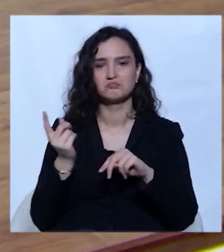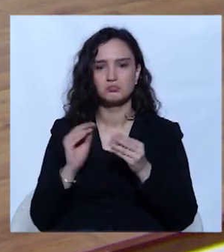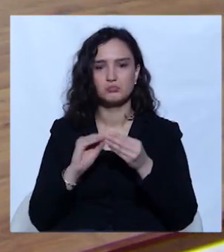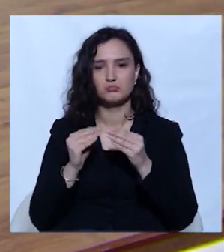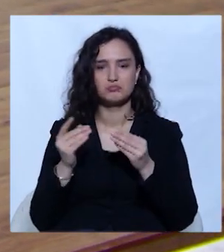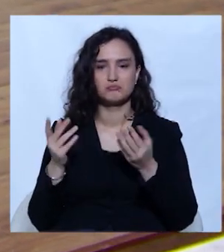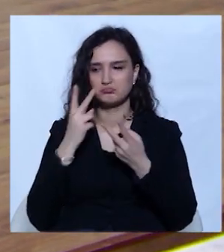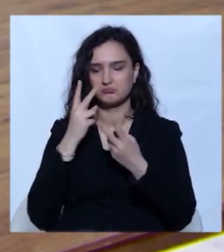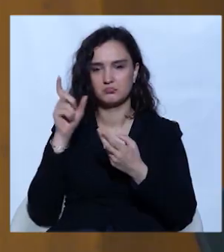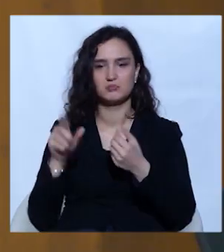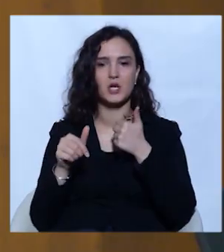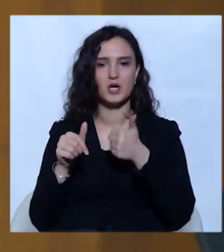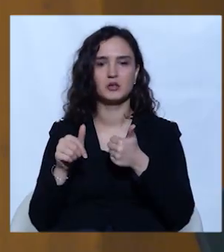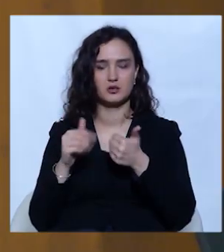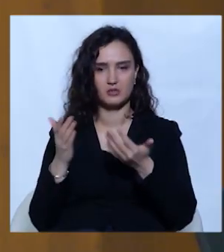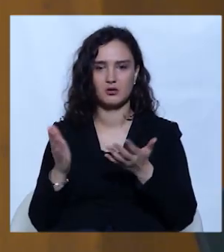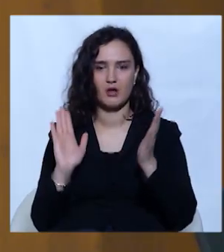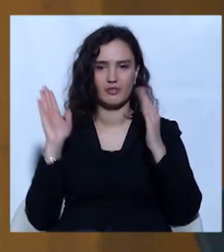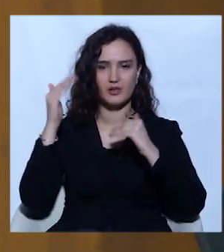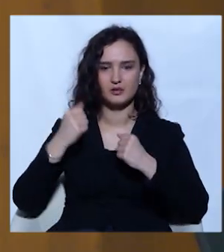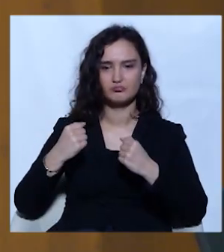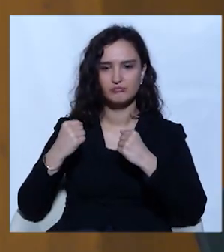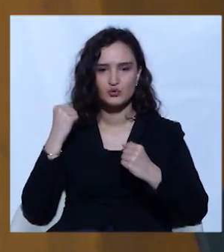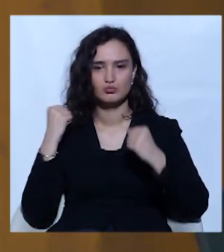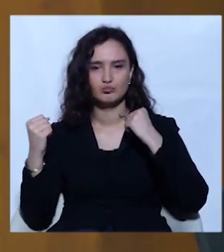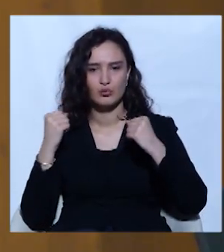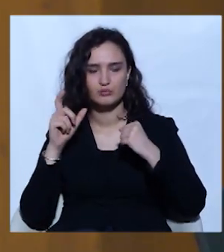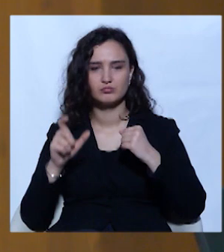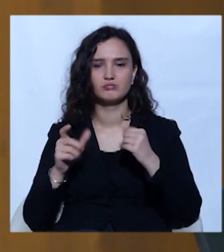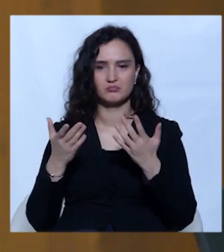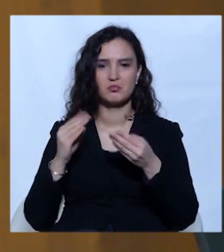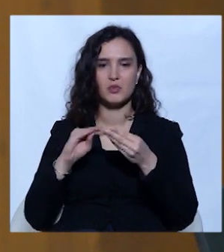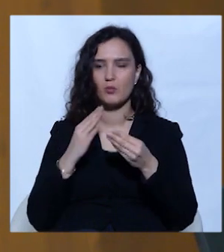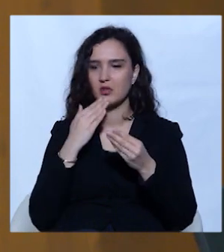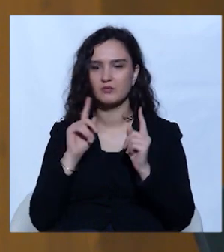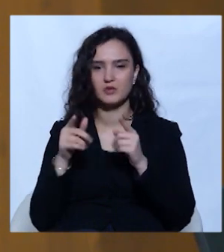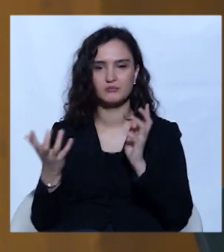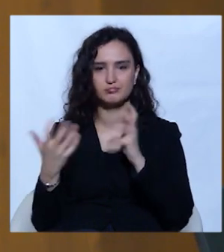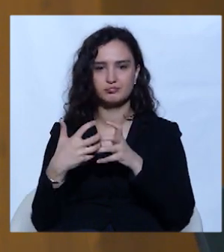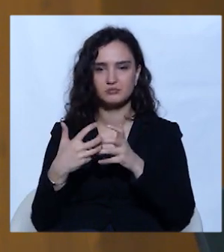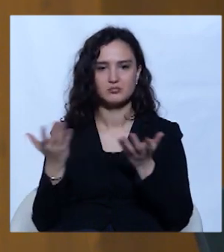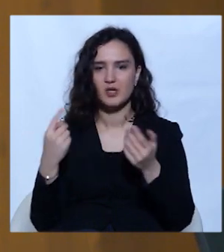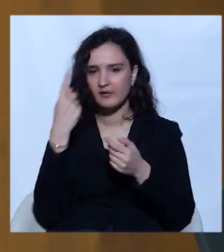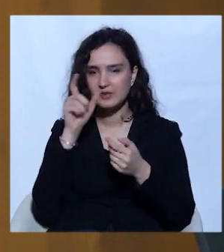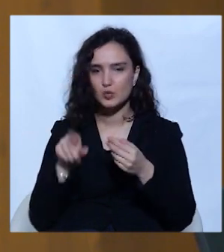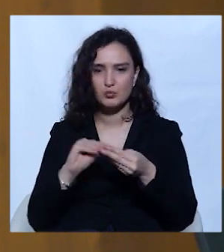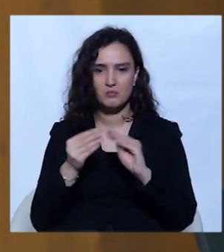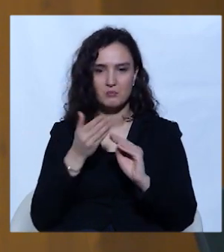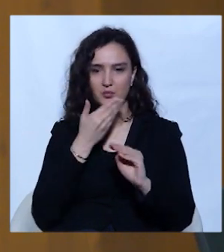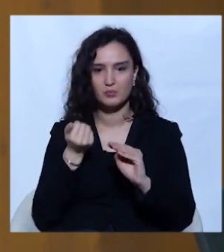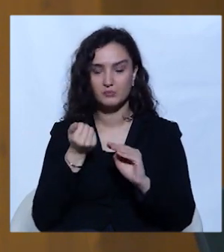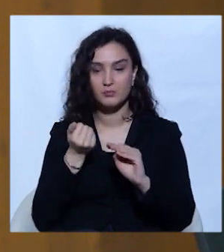probably good-looking and athletic or sporty, and they can win friends easily. There's nothing wrong with them physically either.